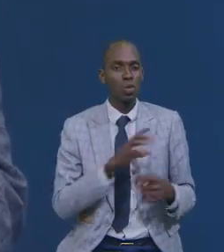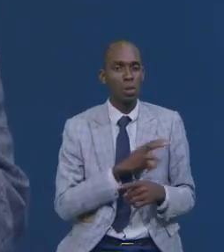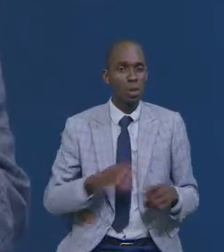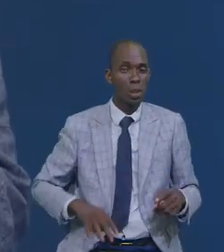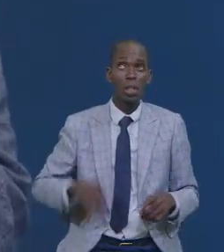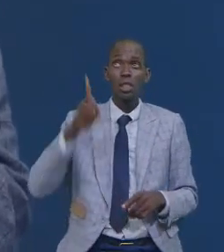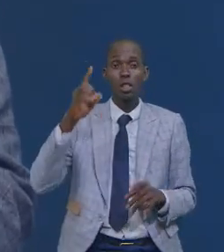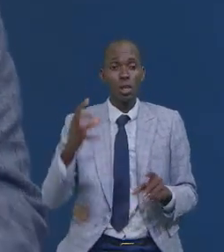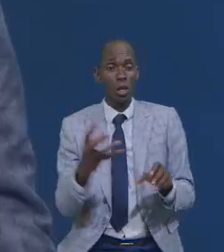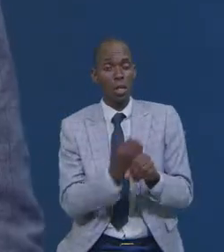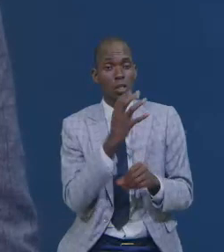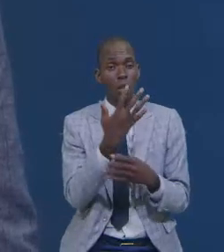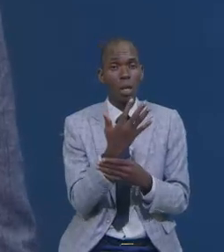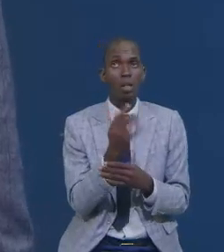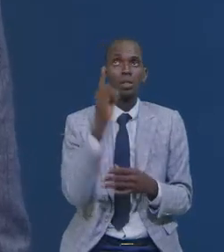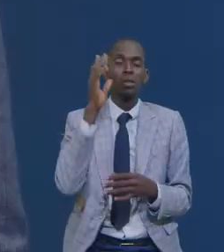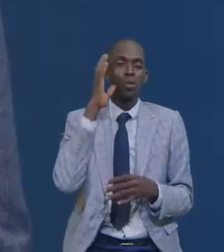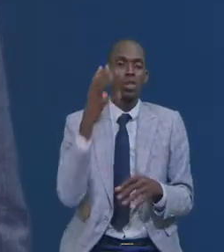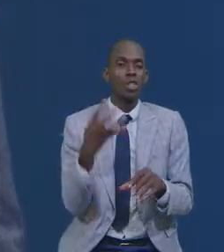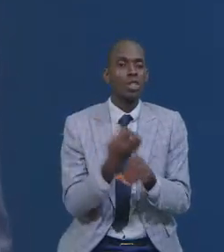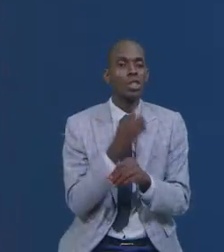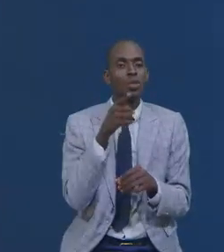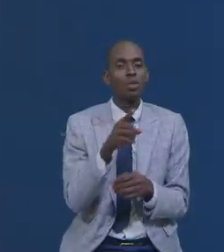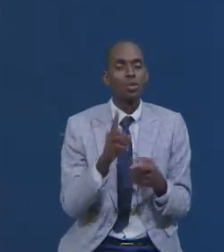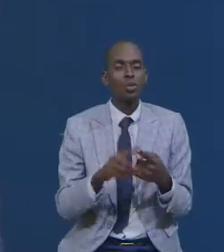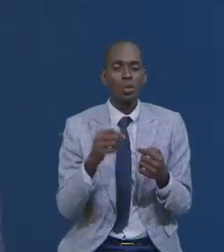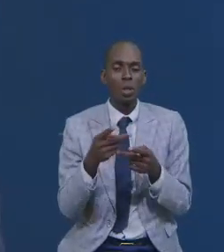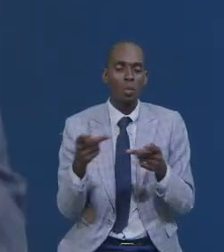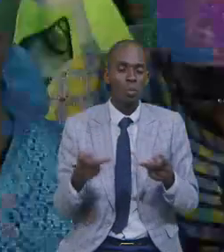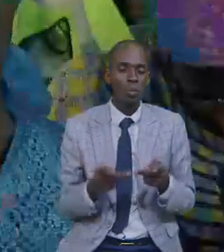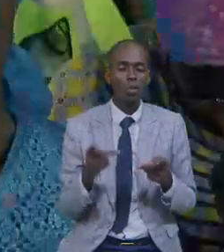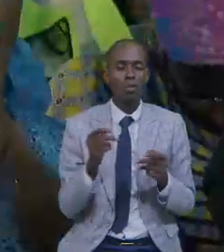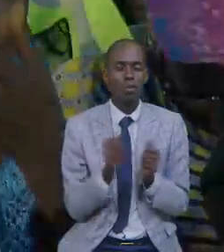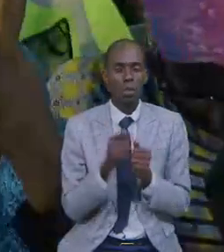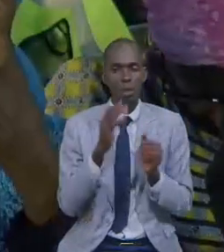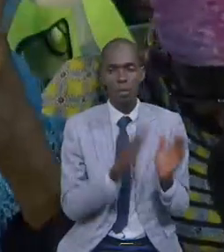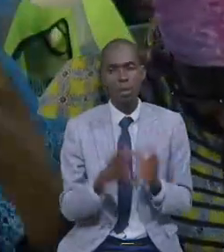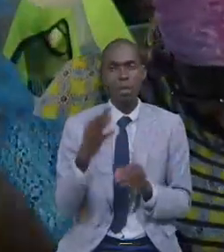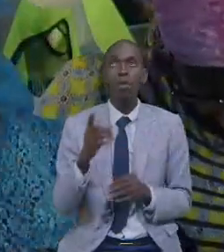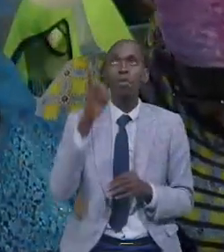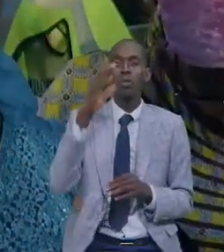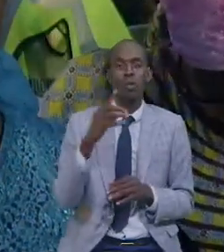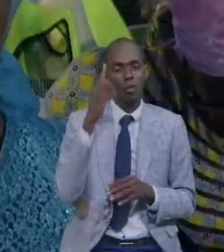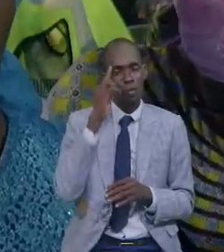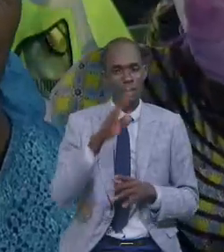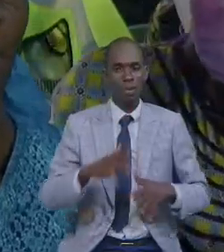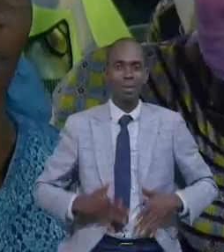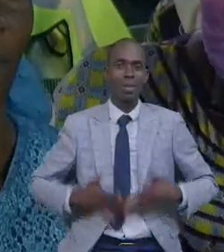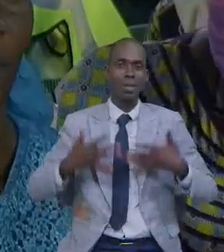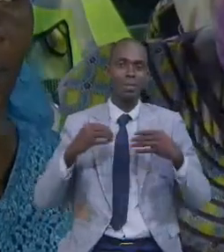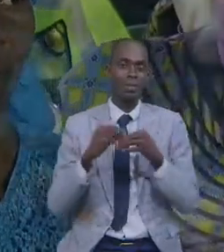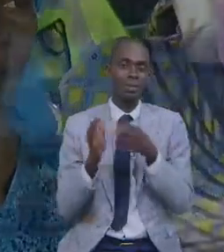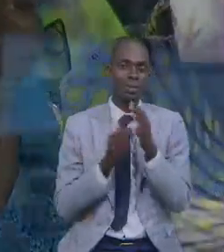you to the place of the plan of God for your life in Jesus' name. Evil spirits